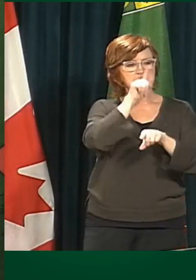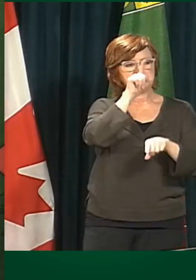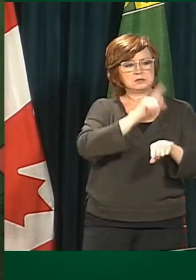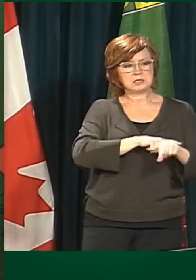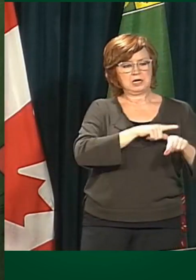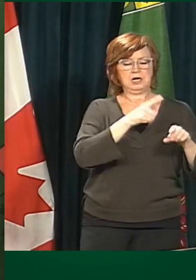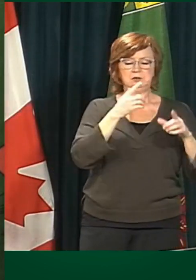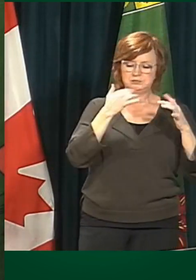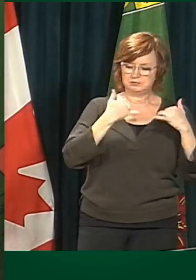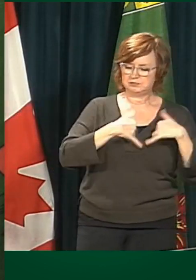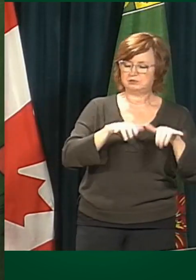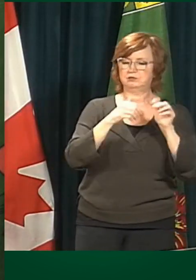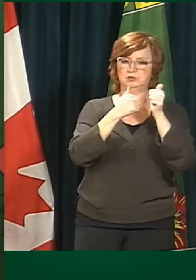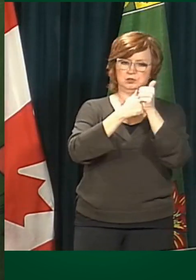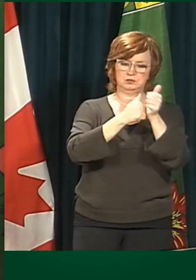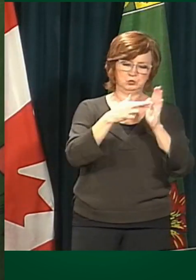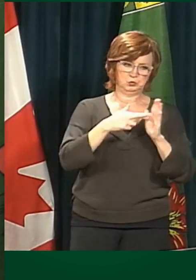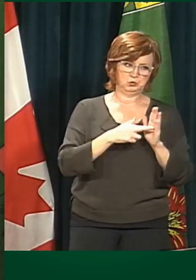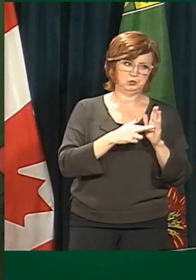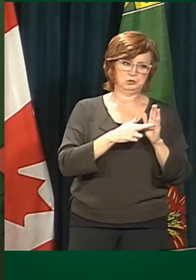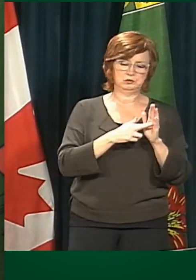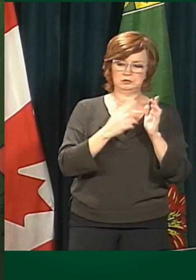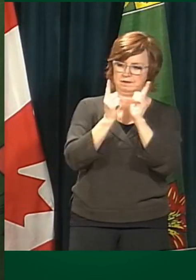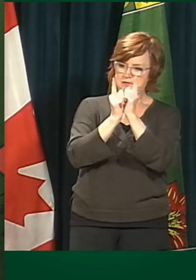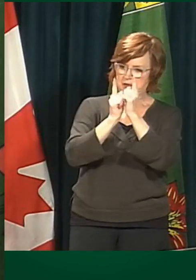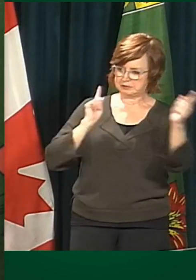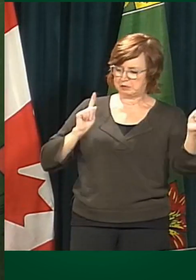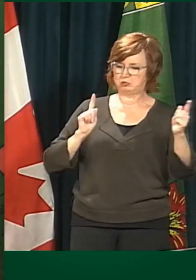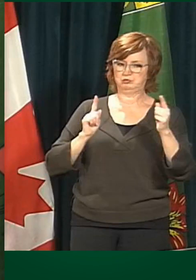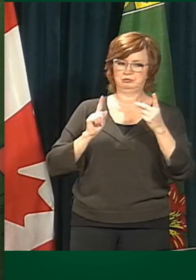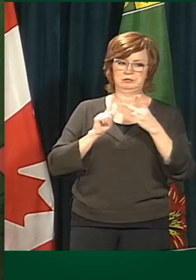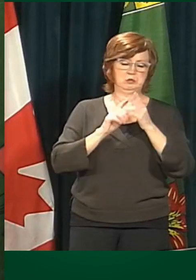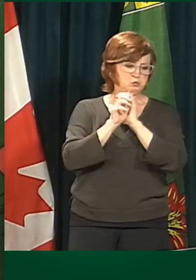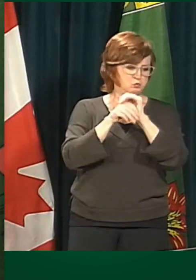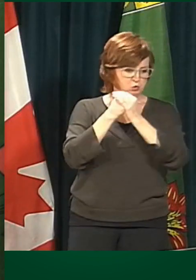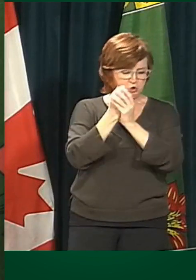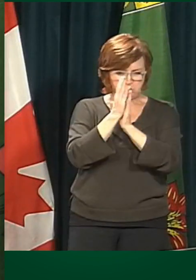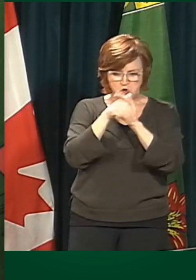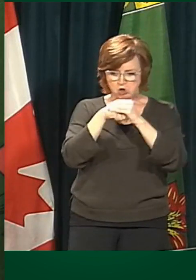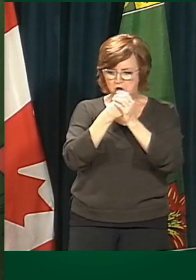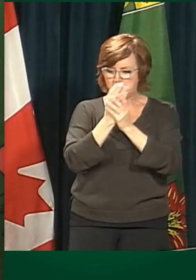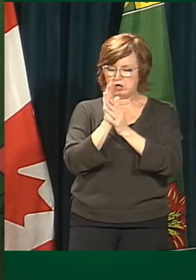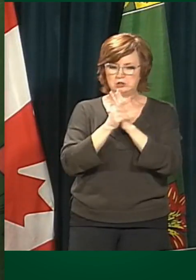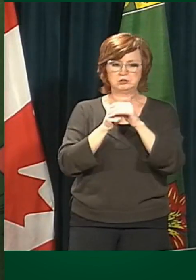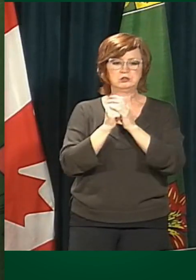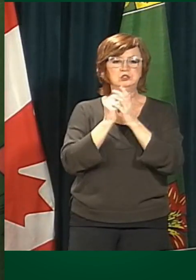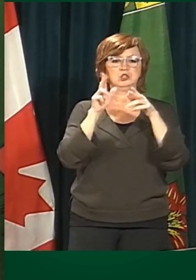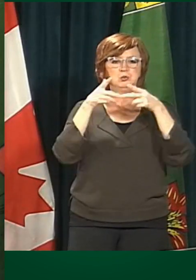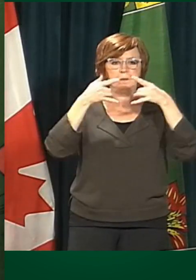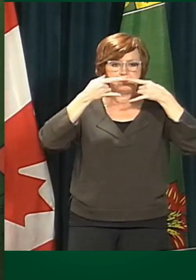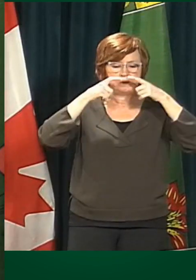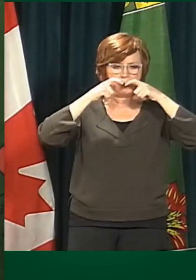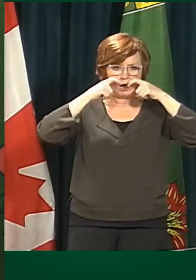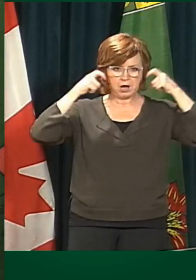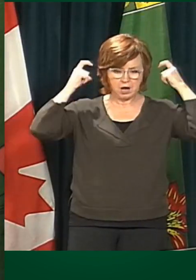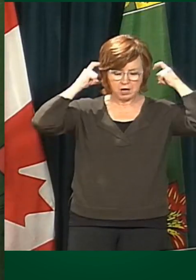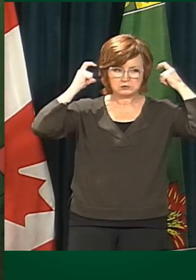since we've all been so successful and diligent in doing that, I'm sure there'll